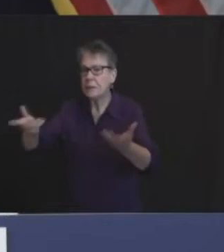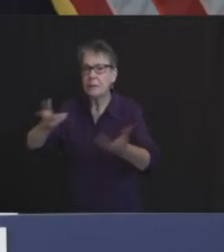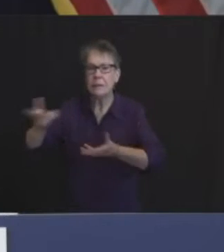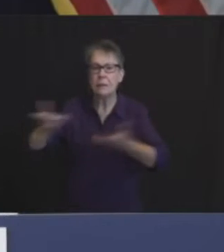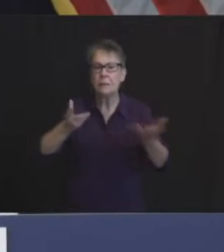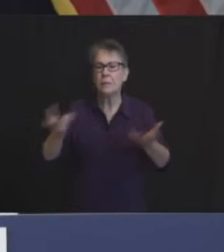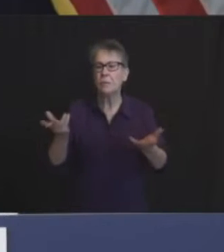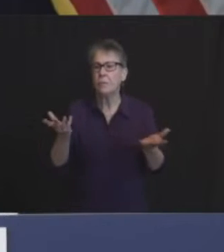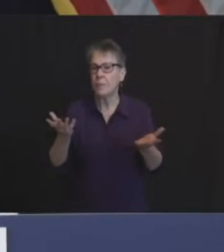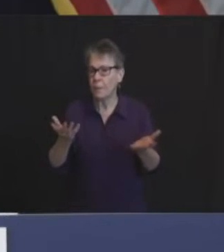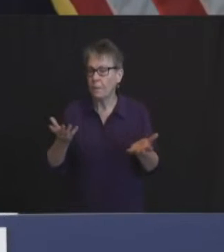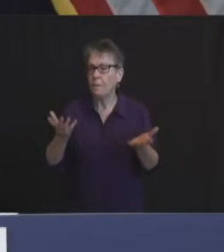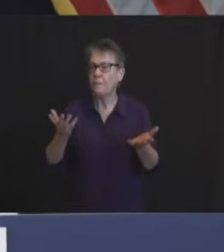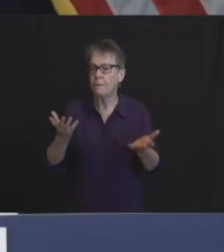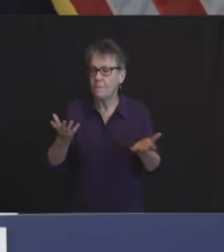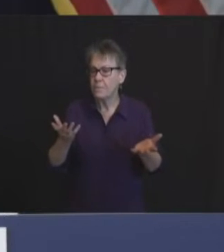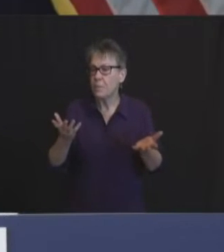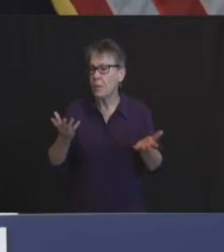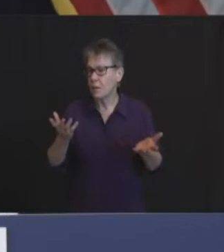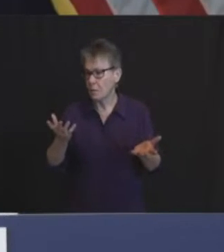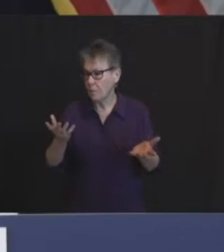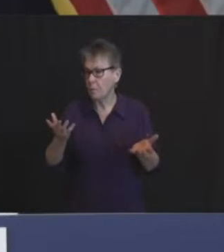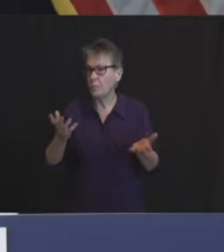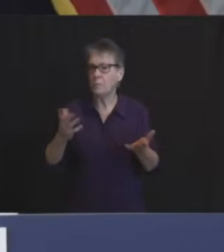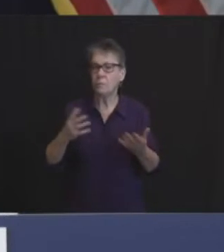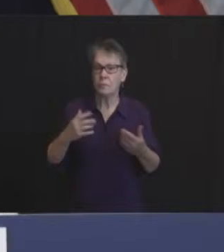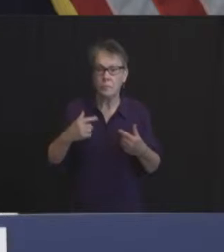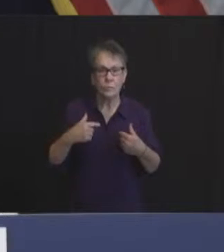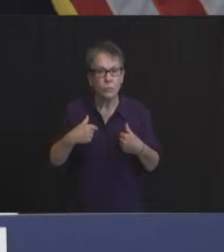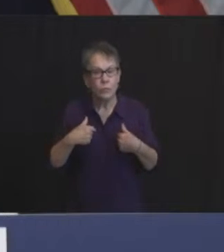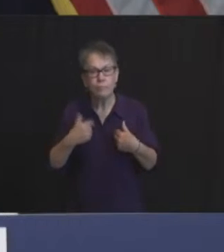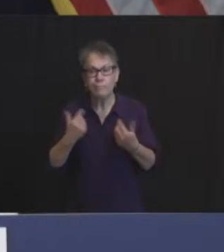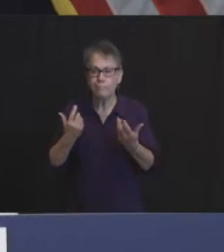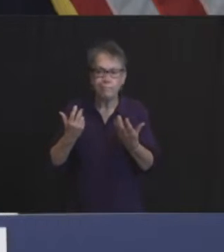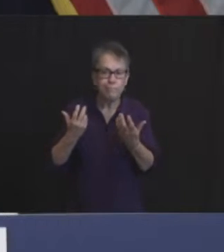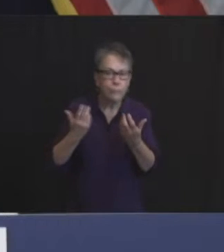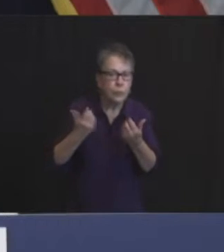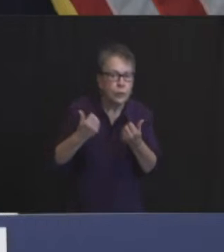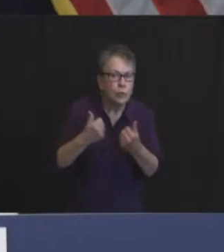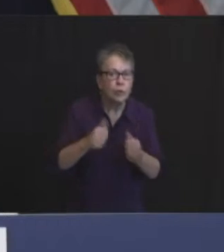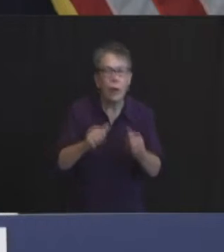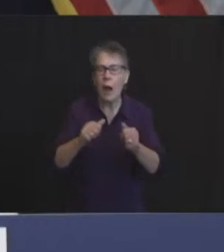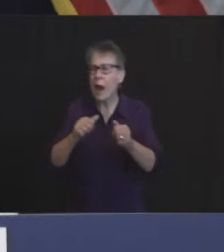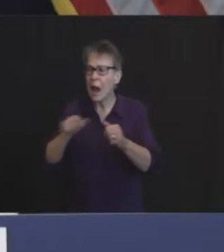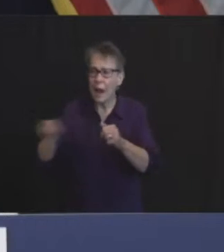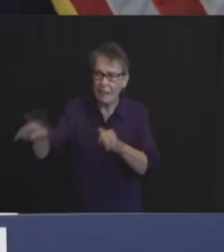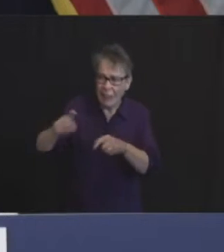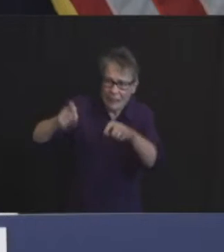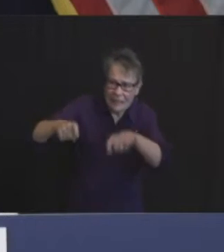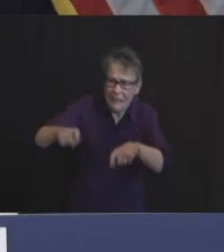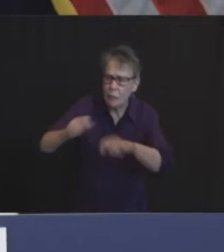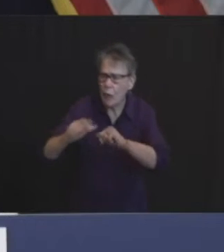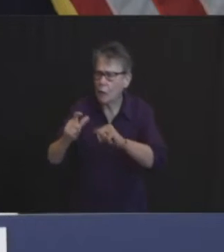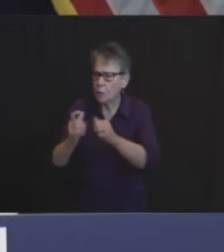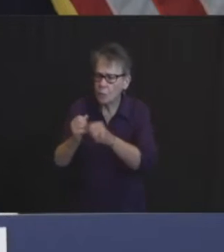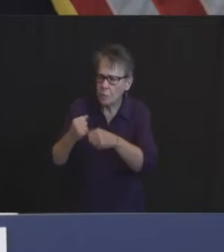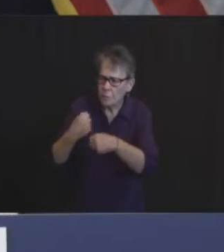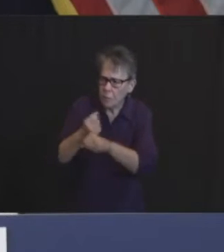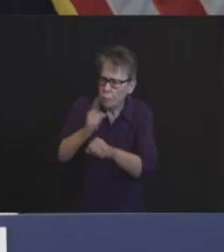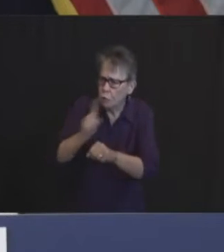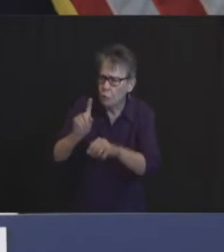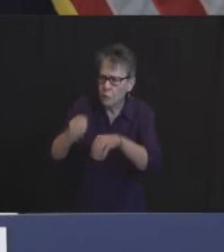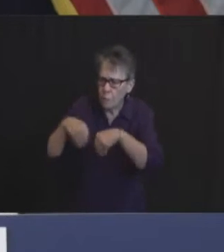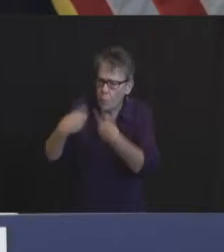pain points, we do work to be responsive, to be flexible, and to be compassionate. And so just know that we are